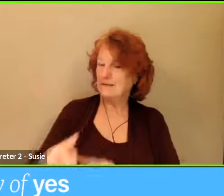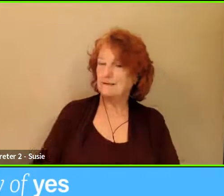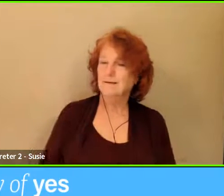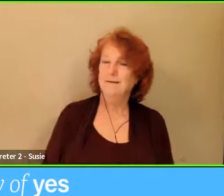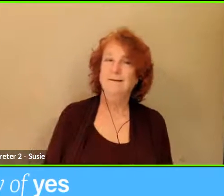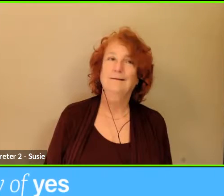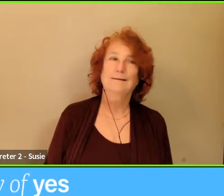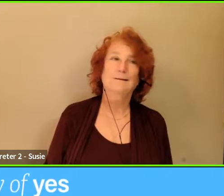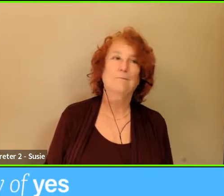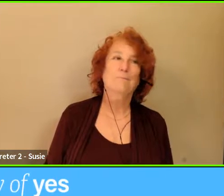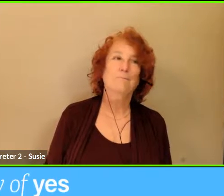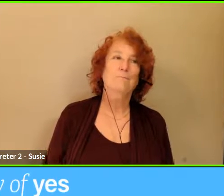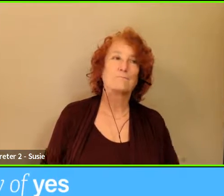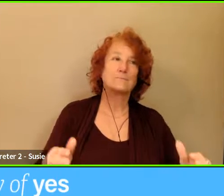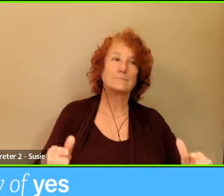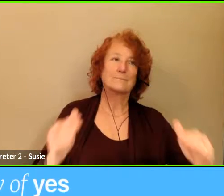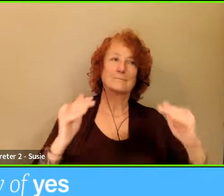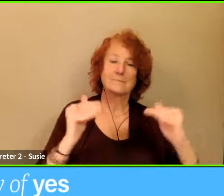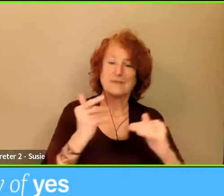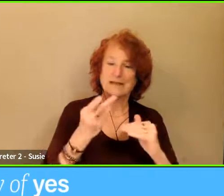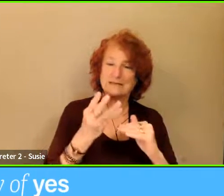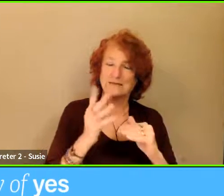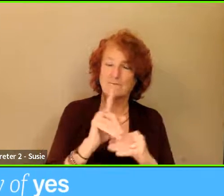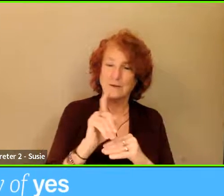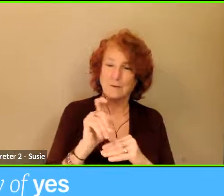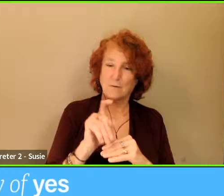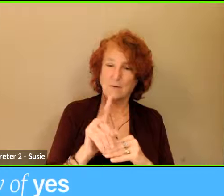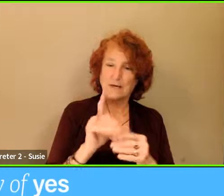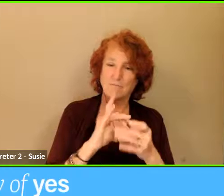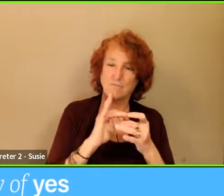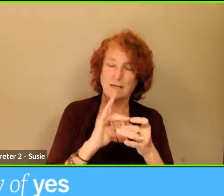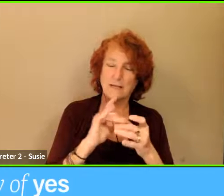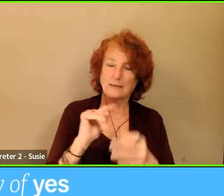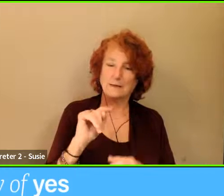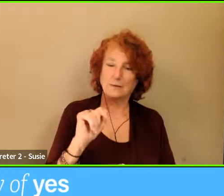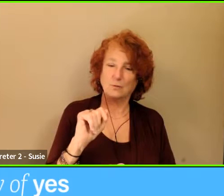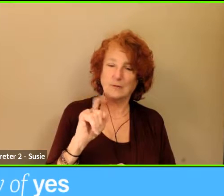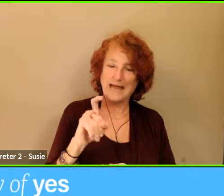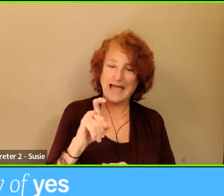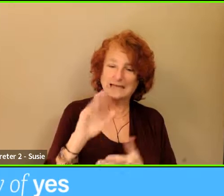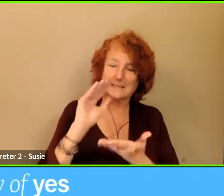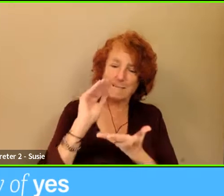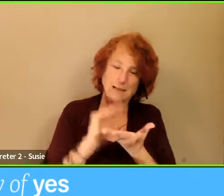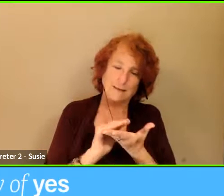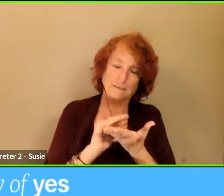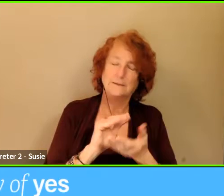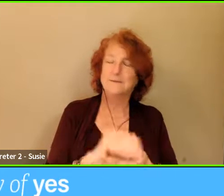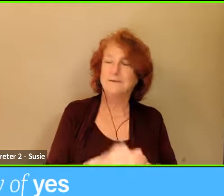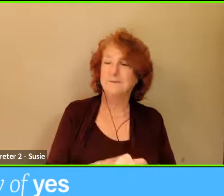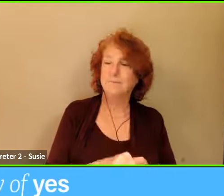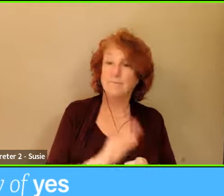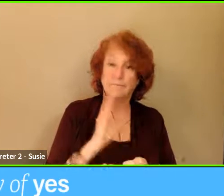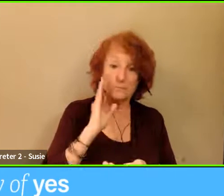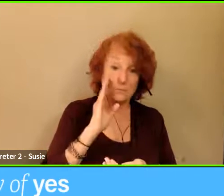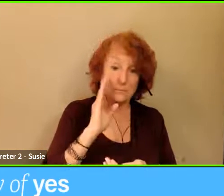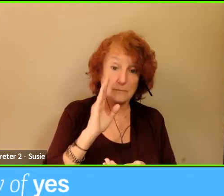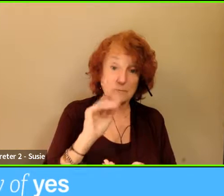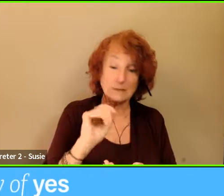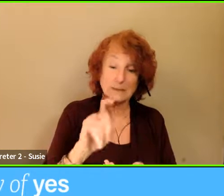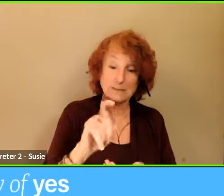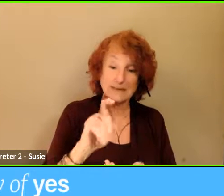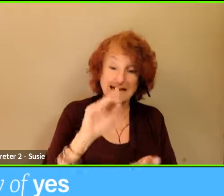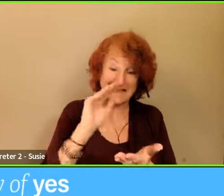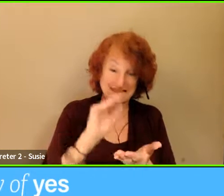Great. So the next couple questions are based on tax abatements. Will there be a tax abatement paired with this